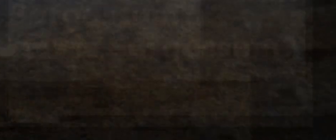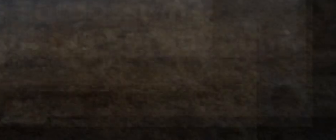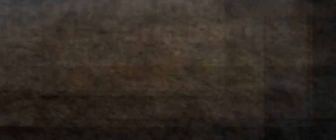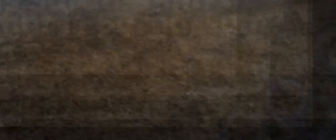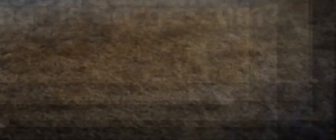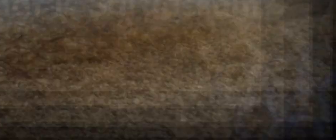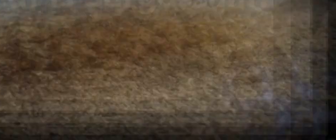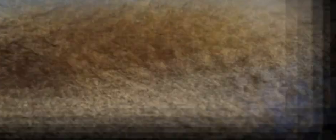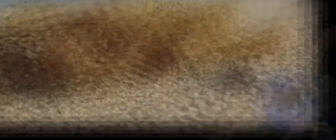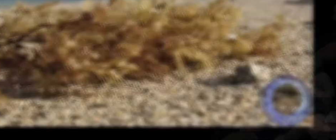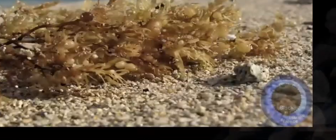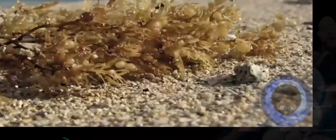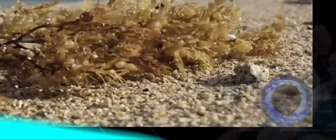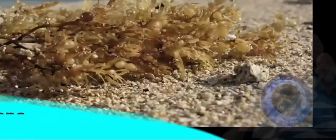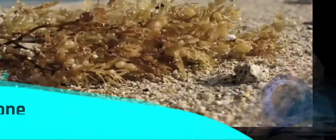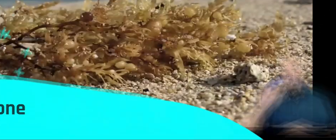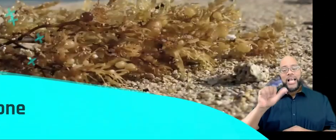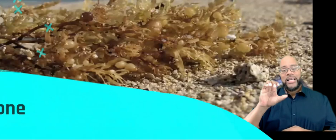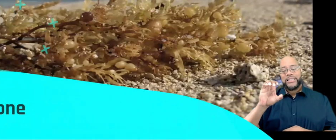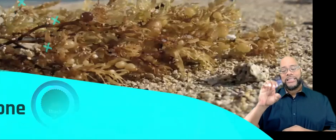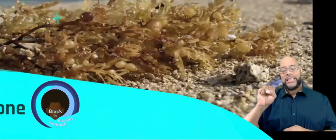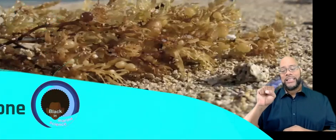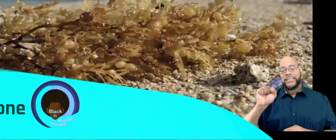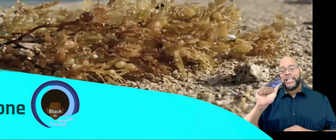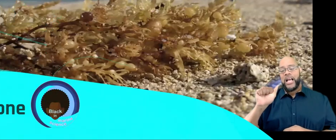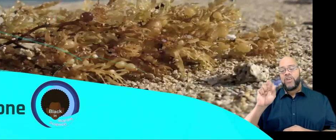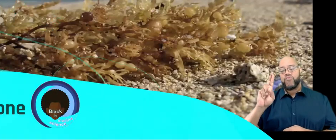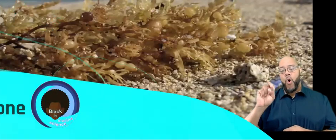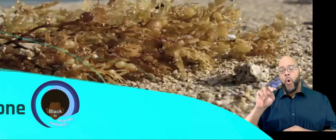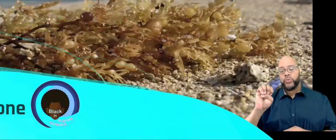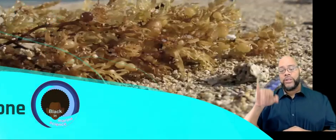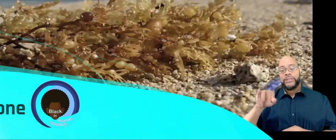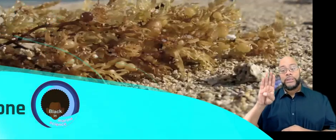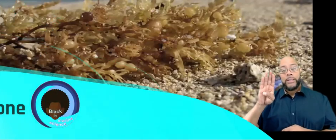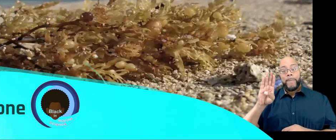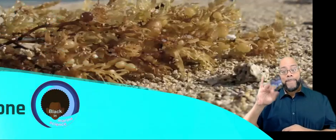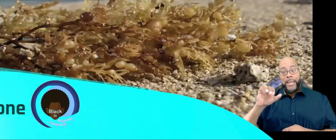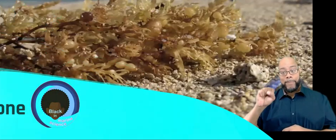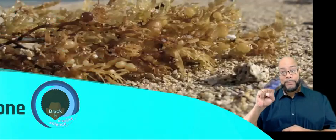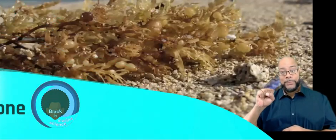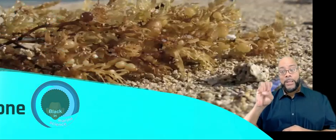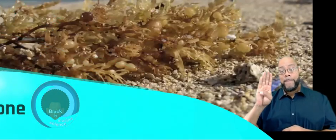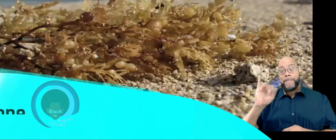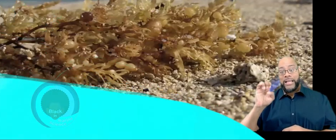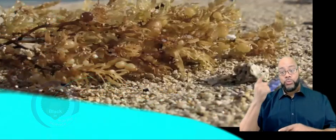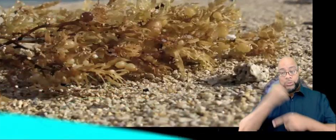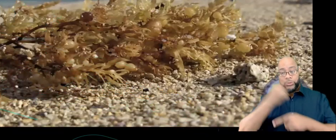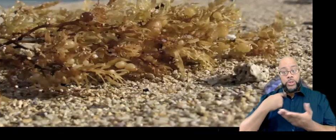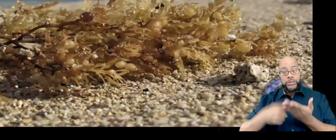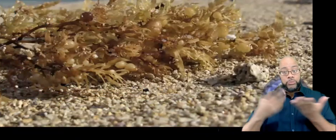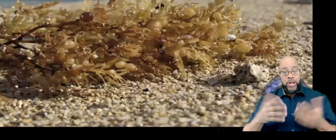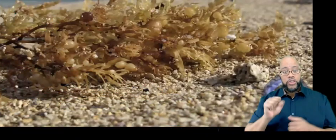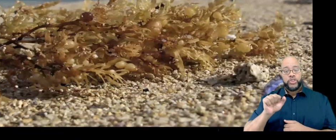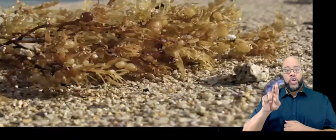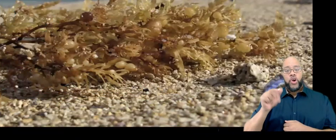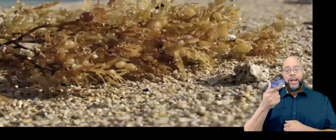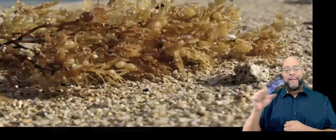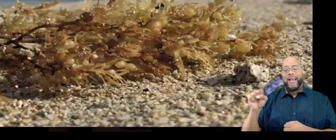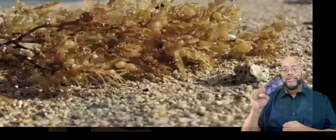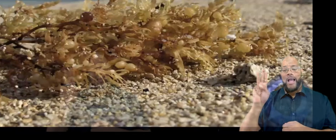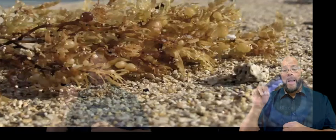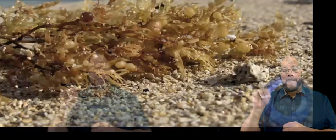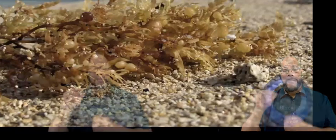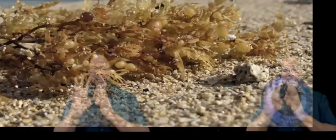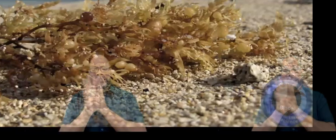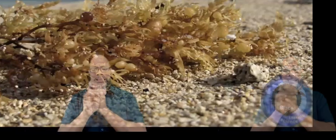Hi everyone, I'm Avia Sesterone and this is Bim's Bites. Today, we'll be biting into Sargasm Seaweed. So, what is